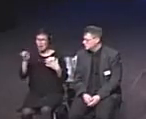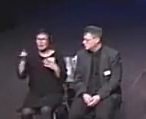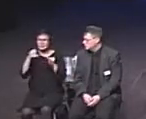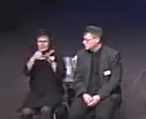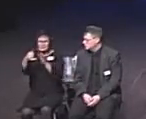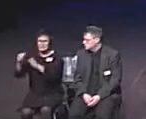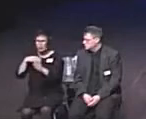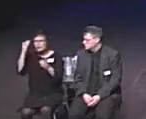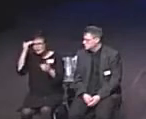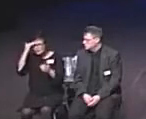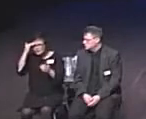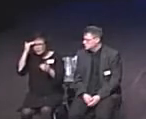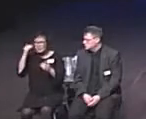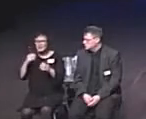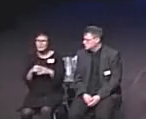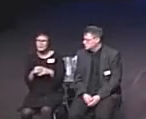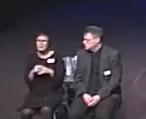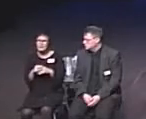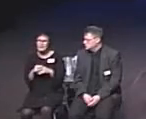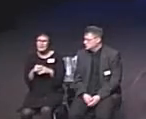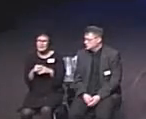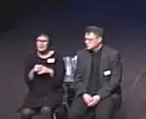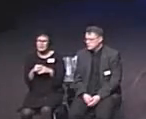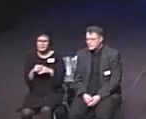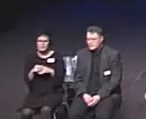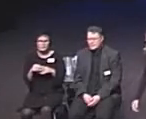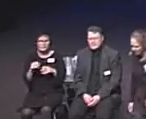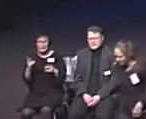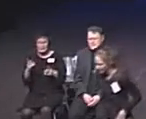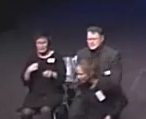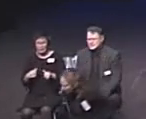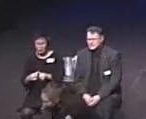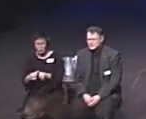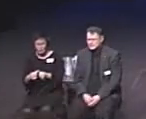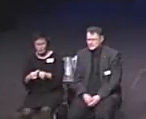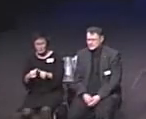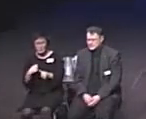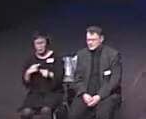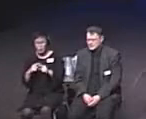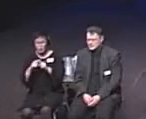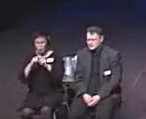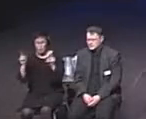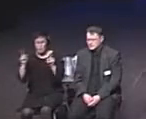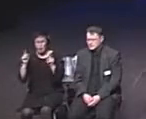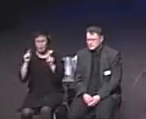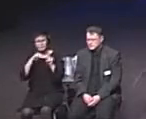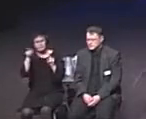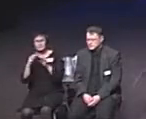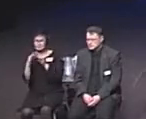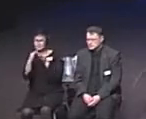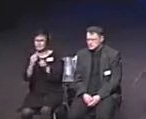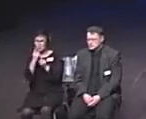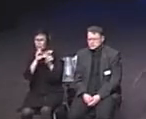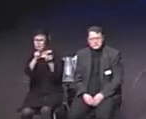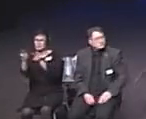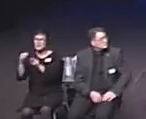information. And as Anna promised, we're going to have a quick walk through MegaMind, which you were there,